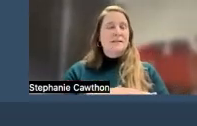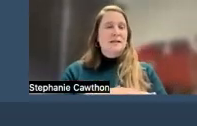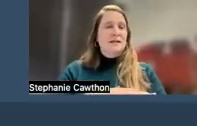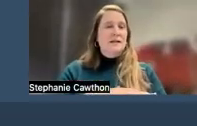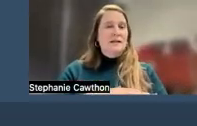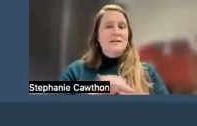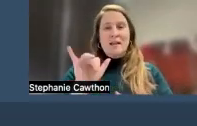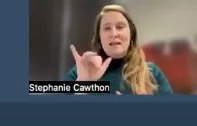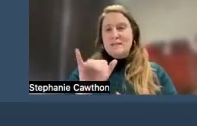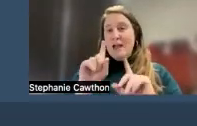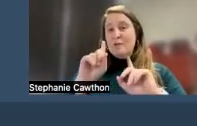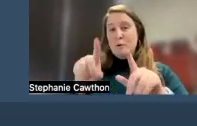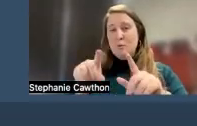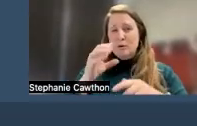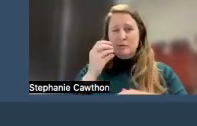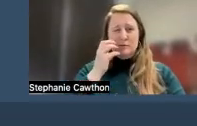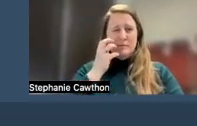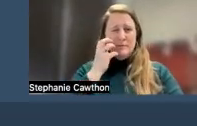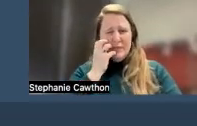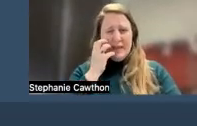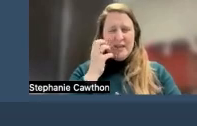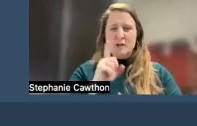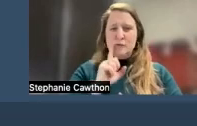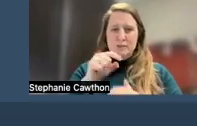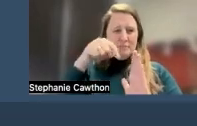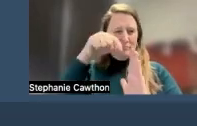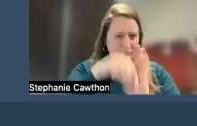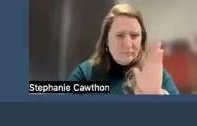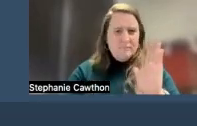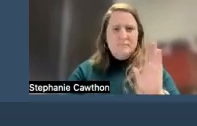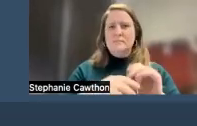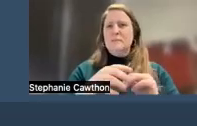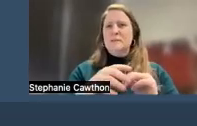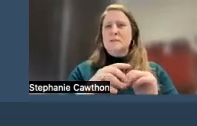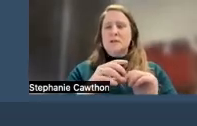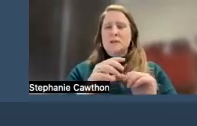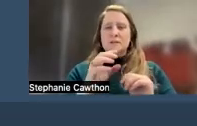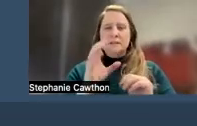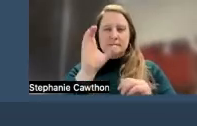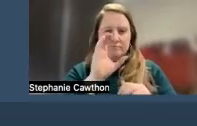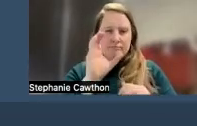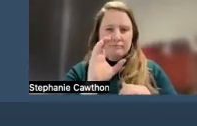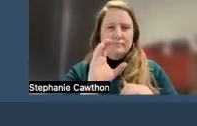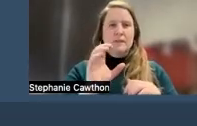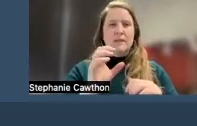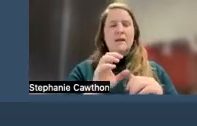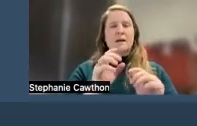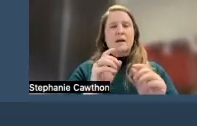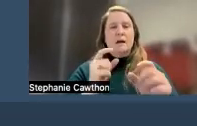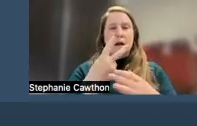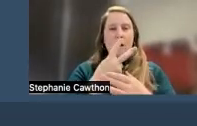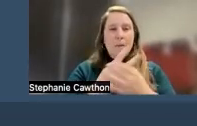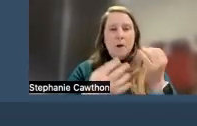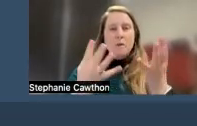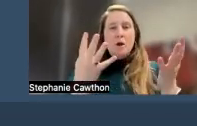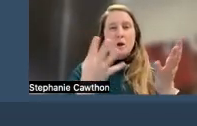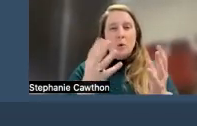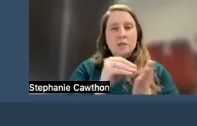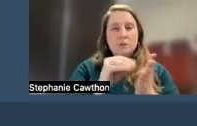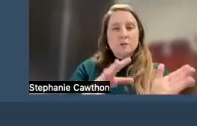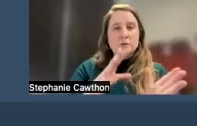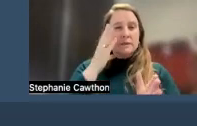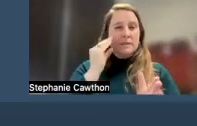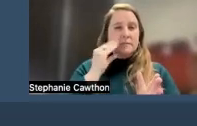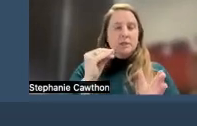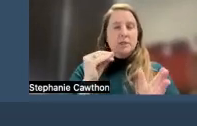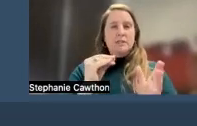chat box. It's been put there for you. This report is outstanding. It's very in-depth. It